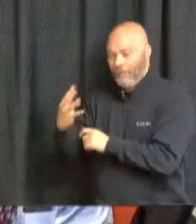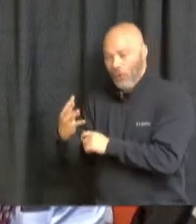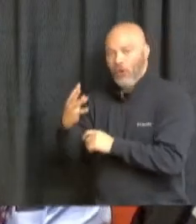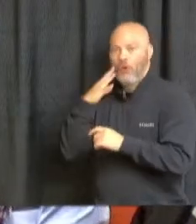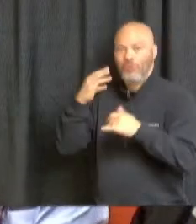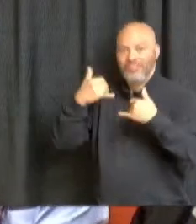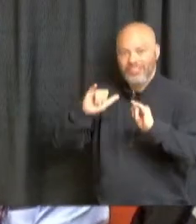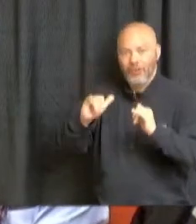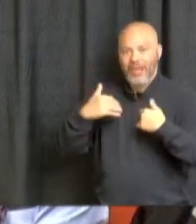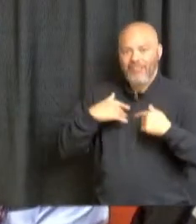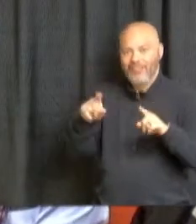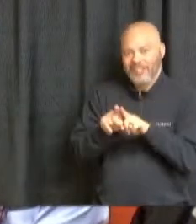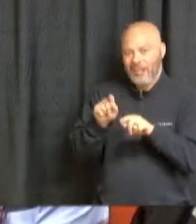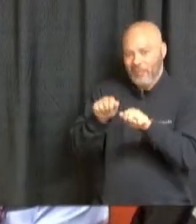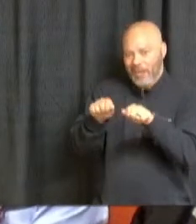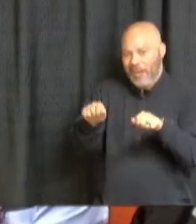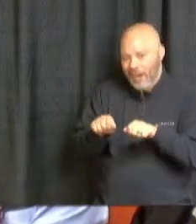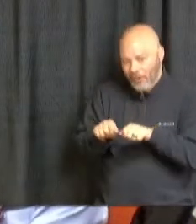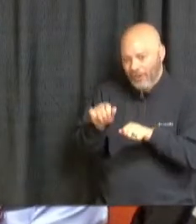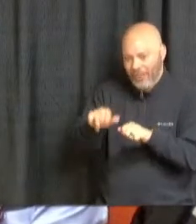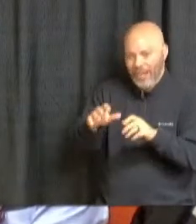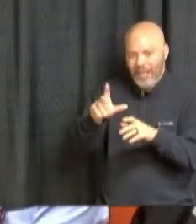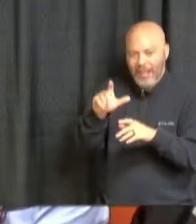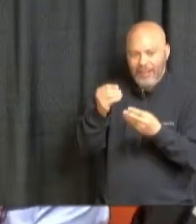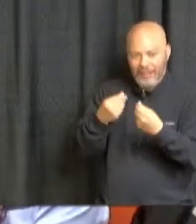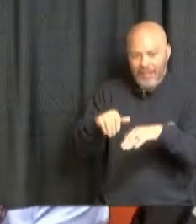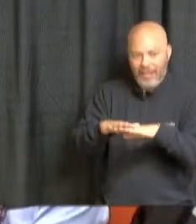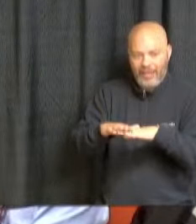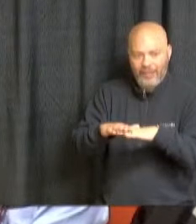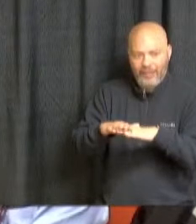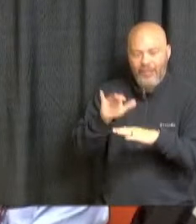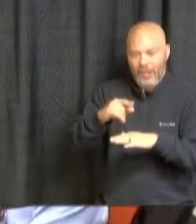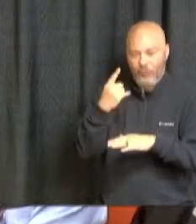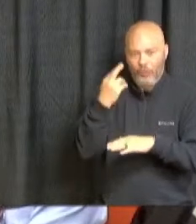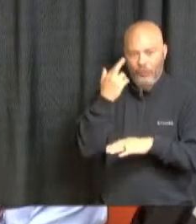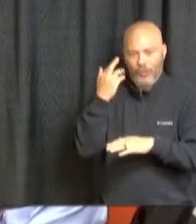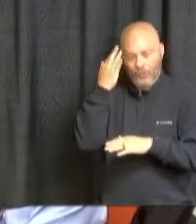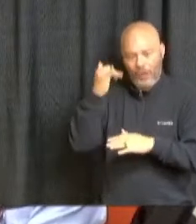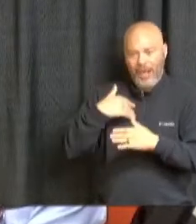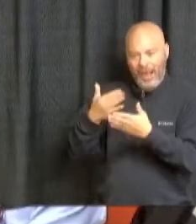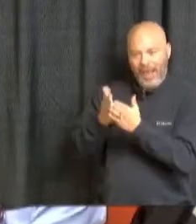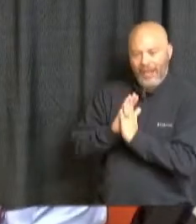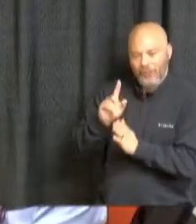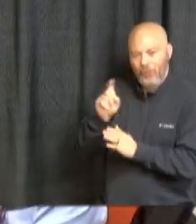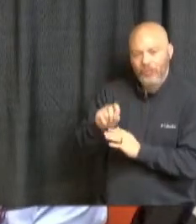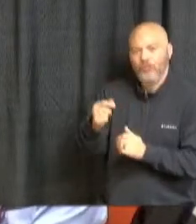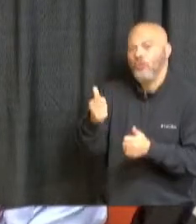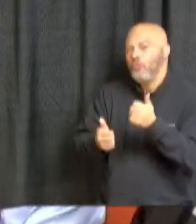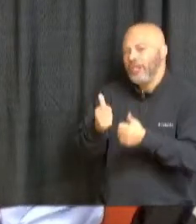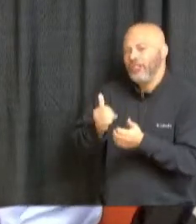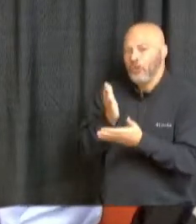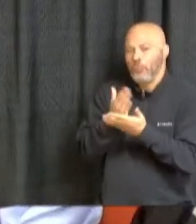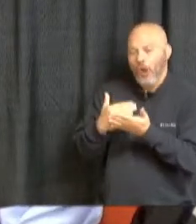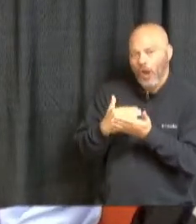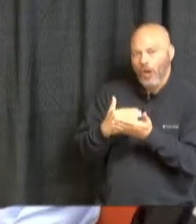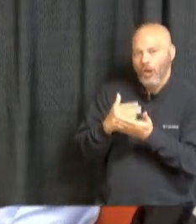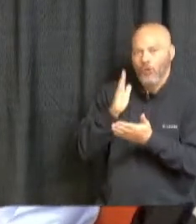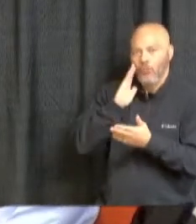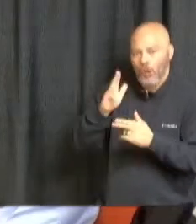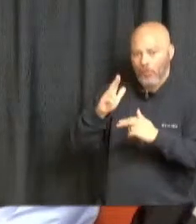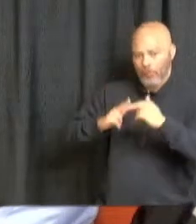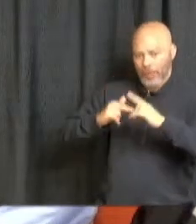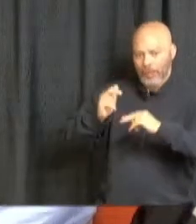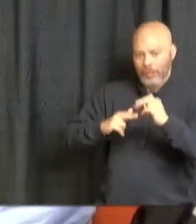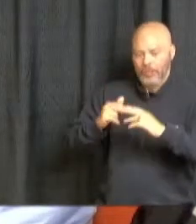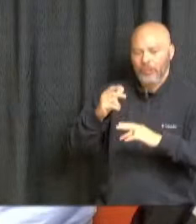it would still be the same area of that land. And, that was one of the reasons I did ask the question, which part of it that they're planning